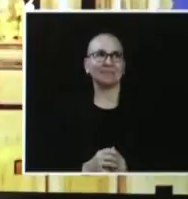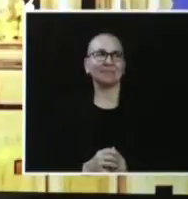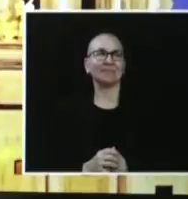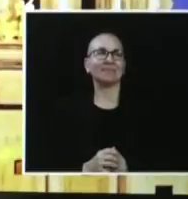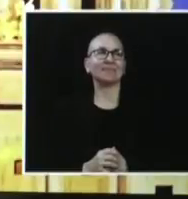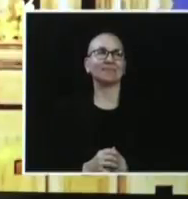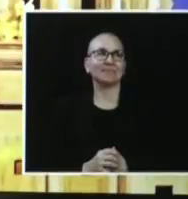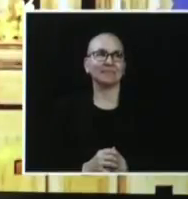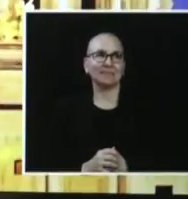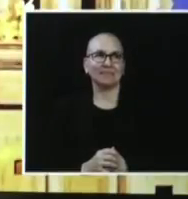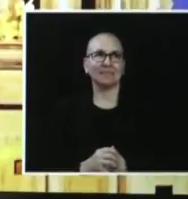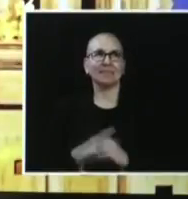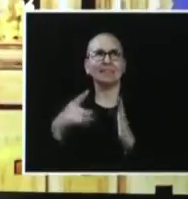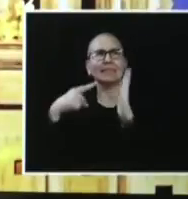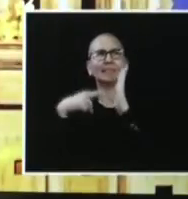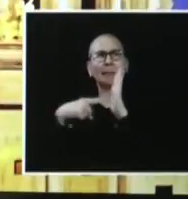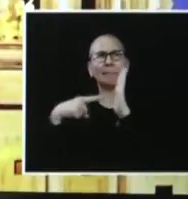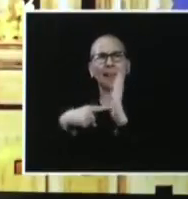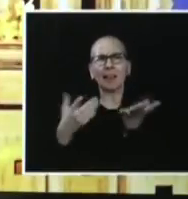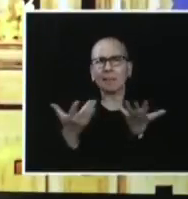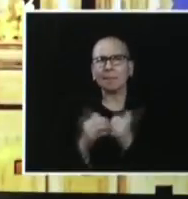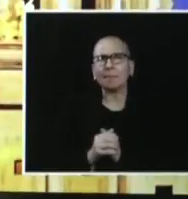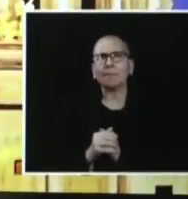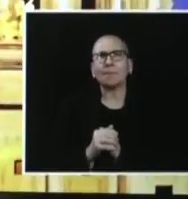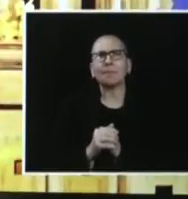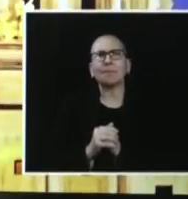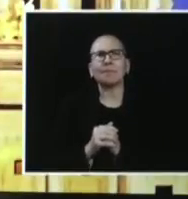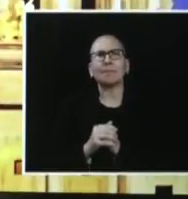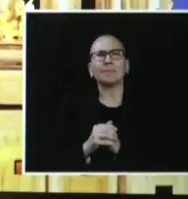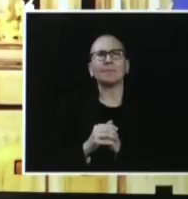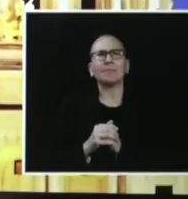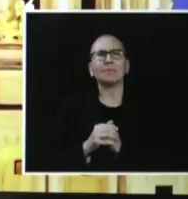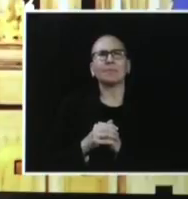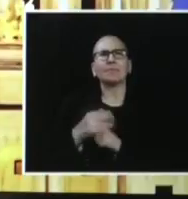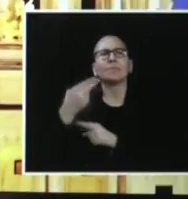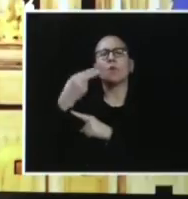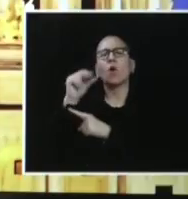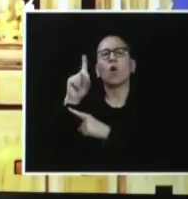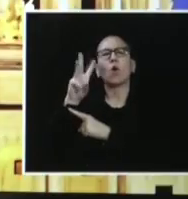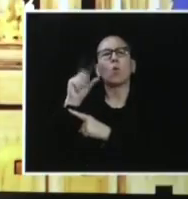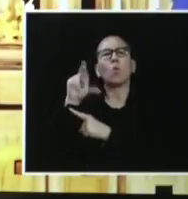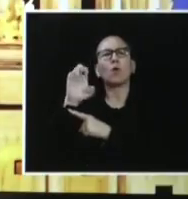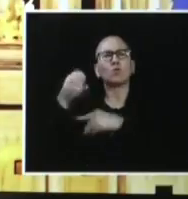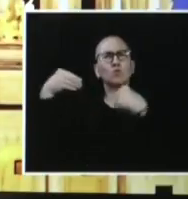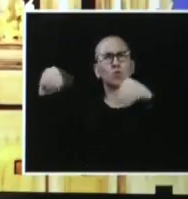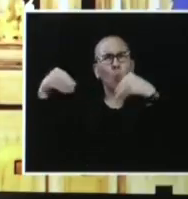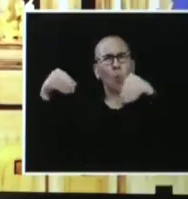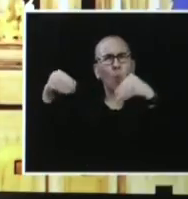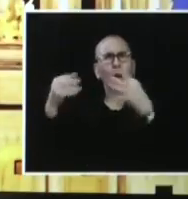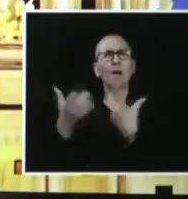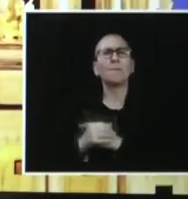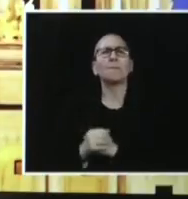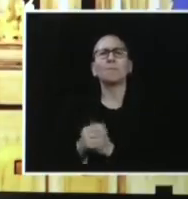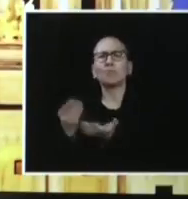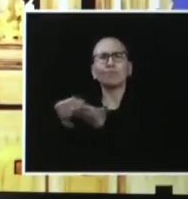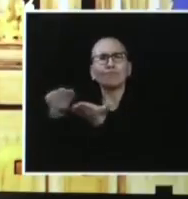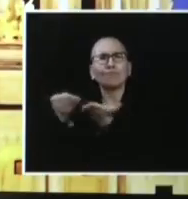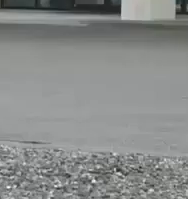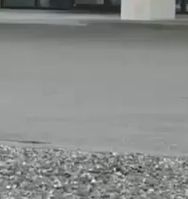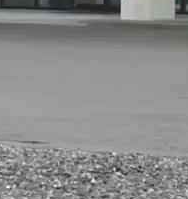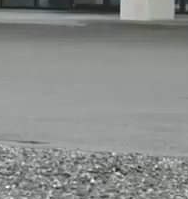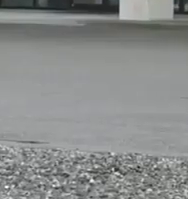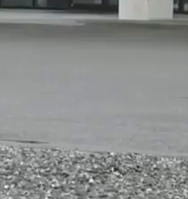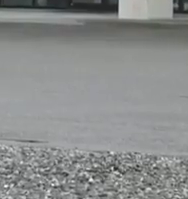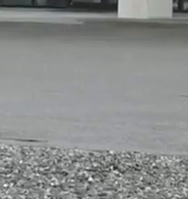For an example, you're walking past people in a hardware store wearing a mask. That's less risky and more predictable than sitting for a meal in a crowded